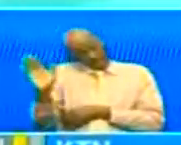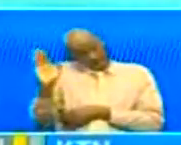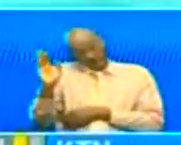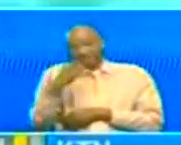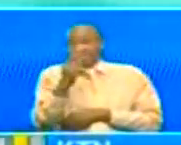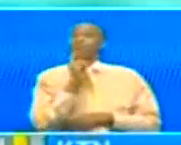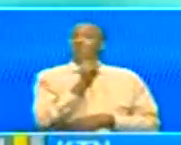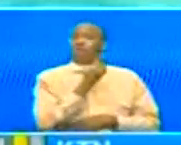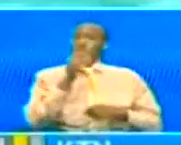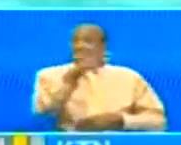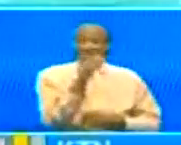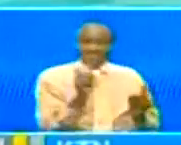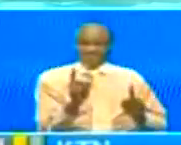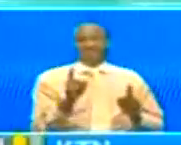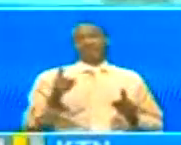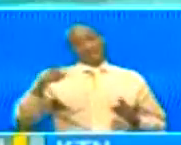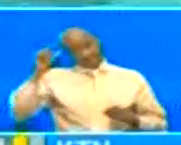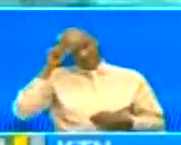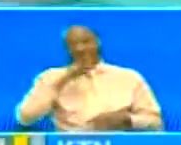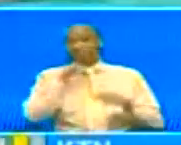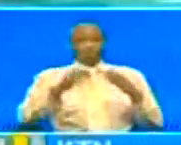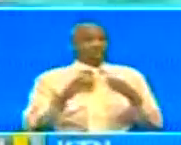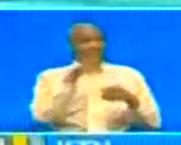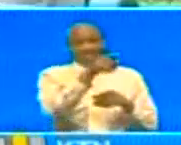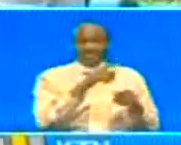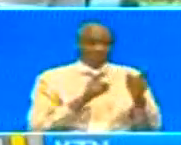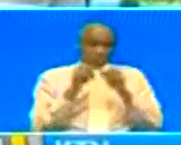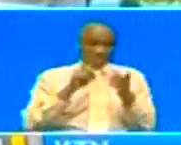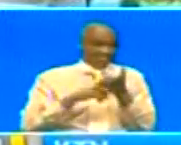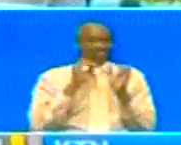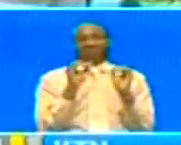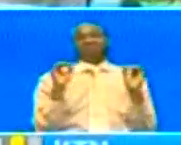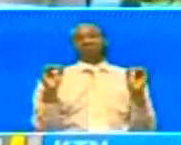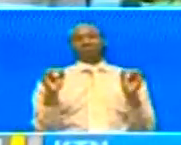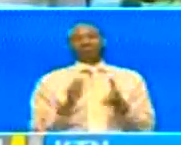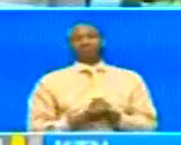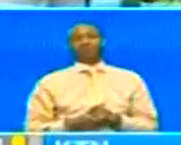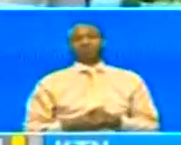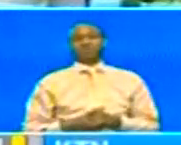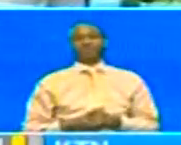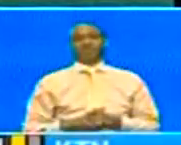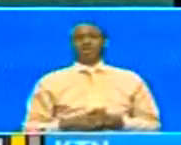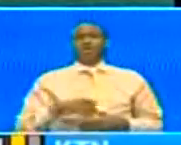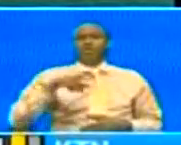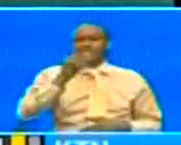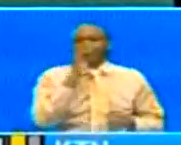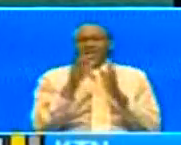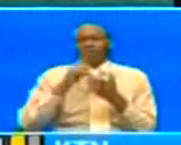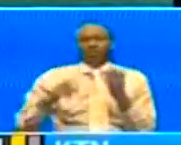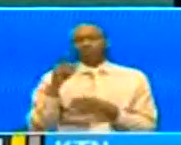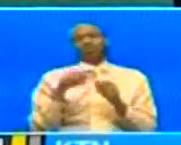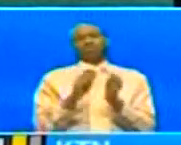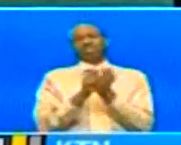issued advisories for essential travels only. What's your strategy to counter that narrative? We